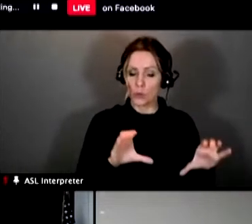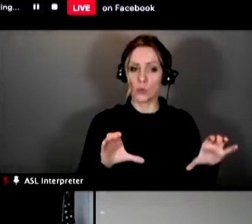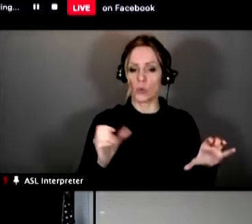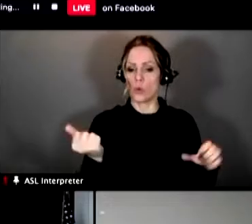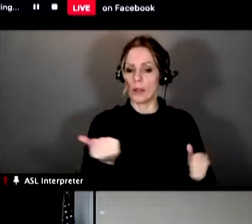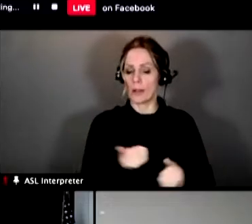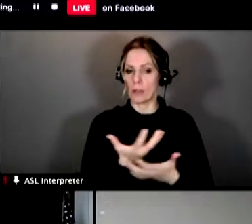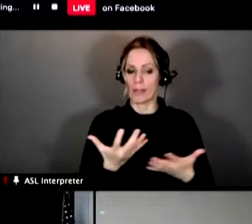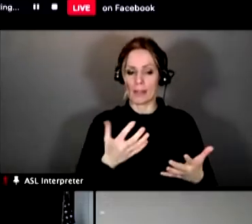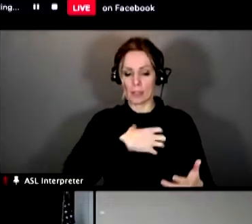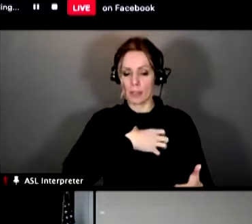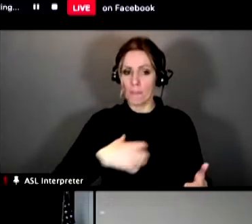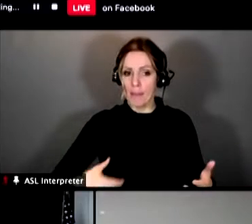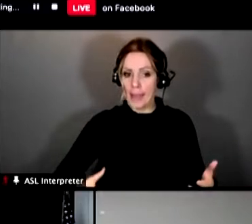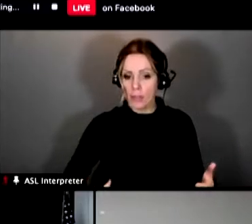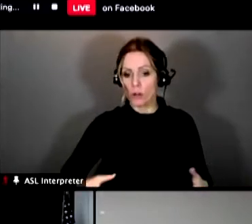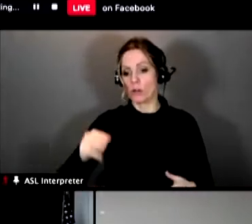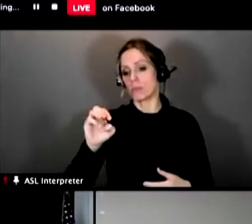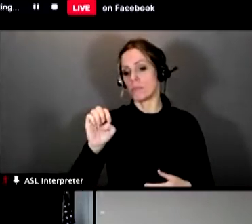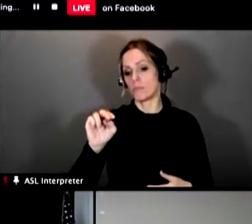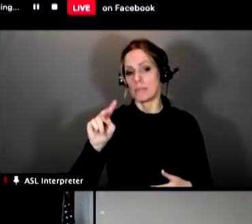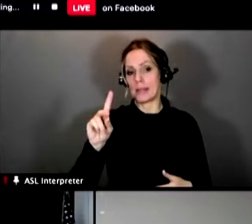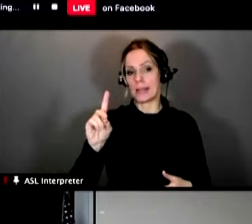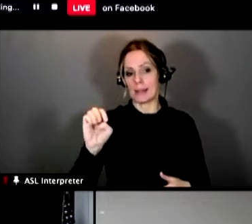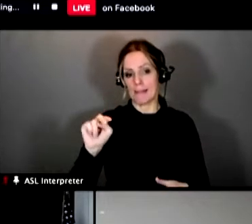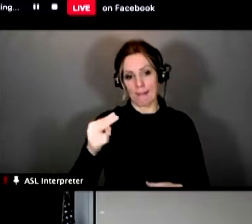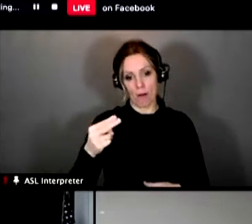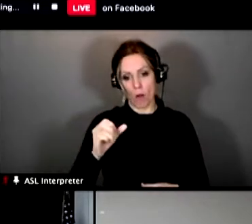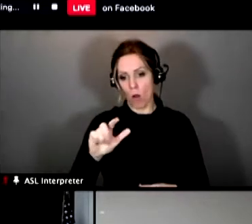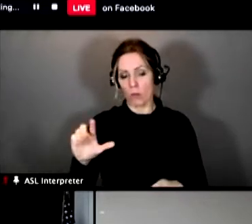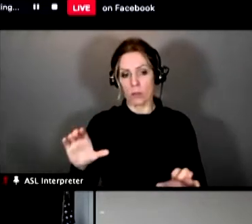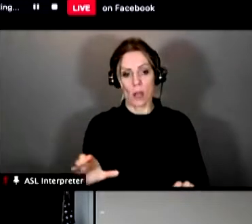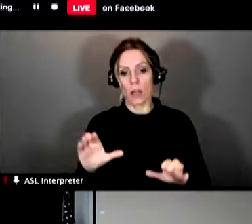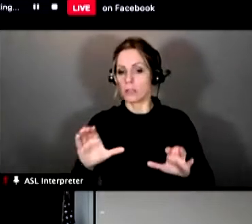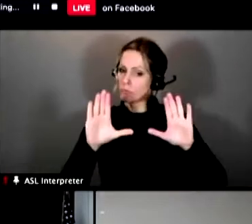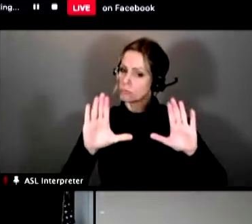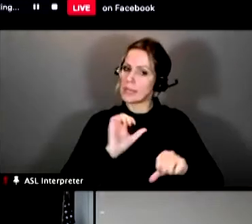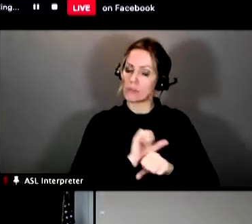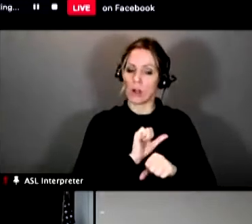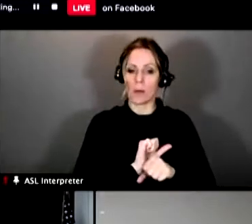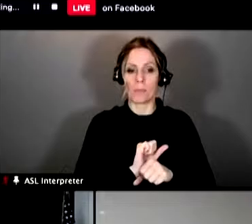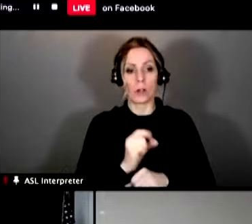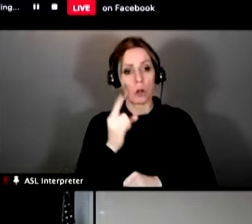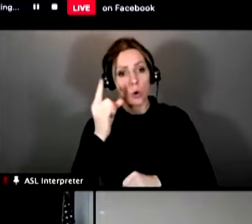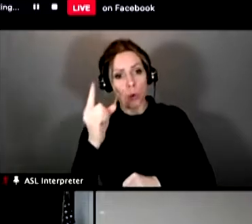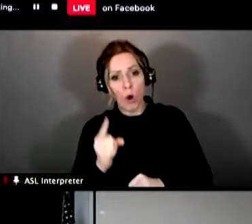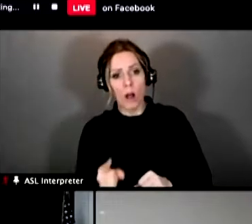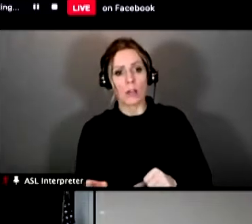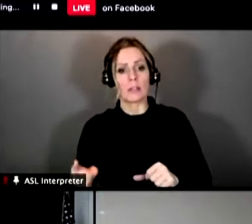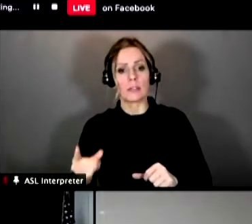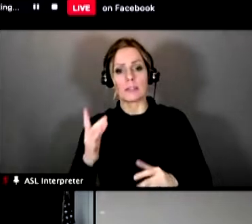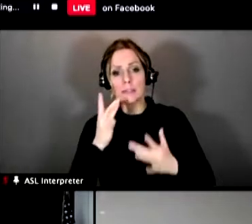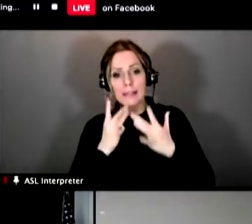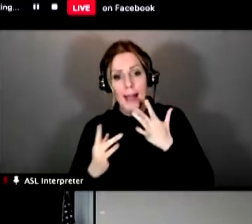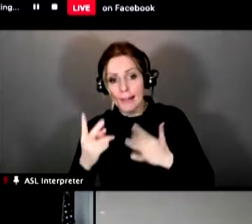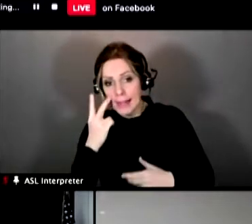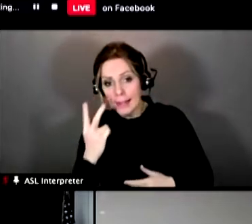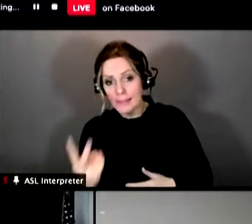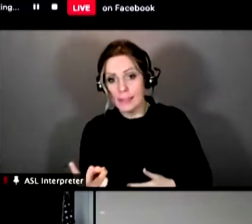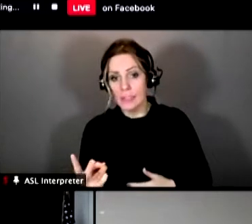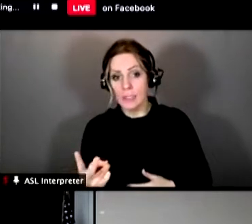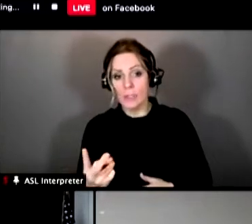everybody else. I think you're doing a great job. I just see that there's a lack of accountability on the police